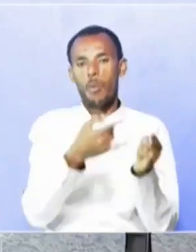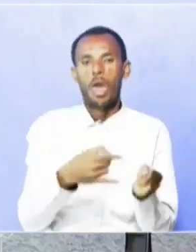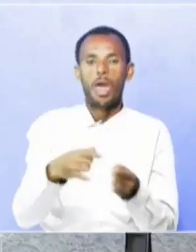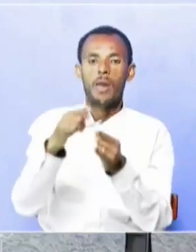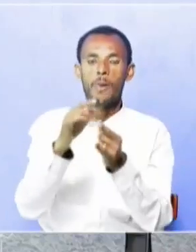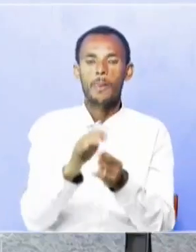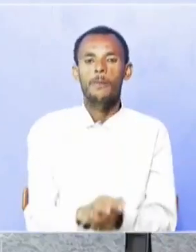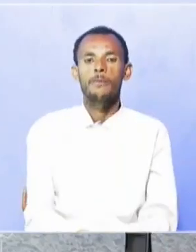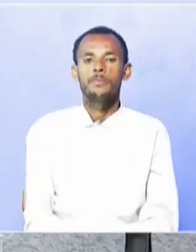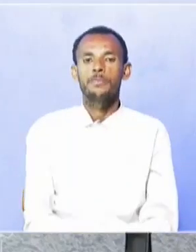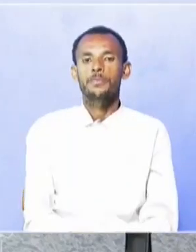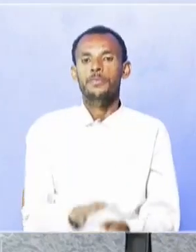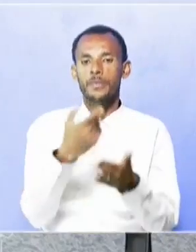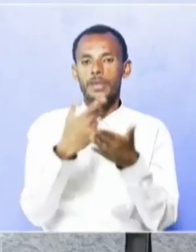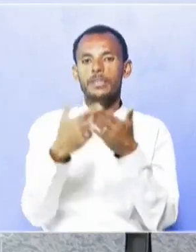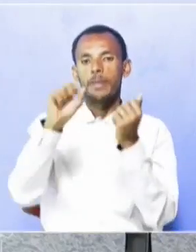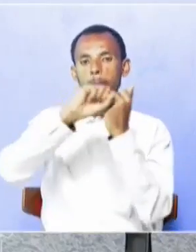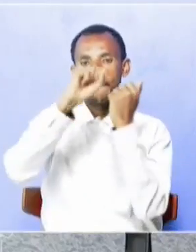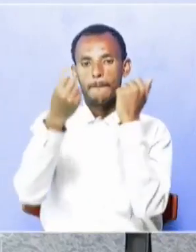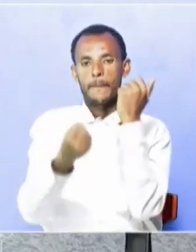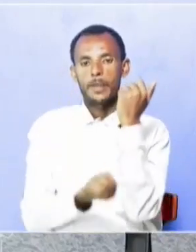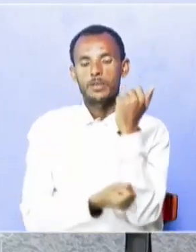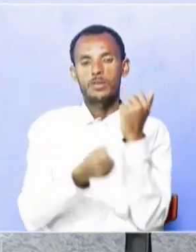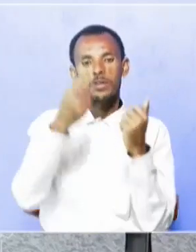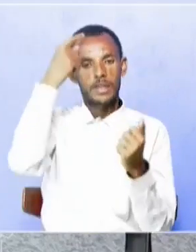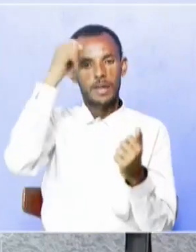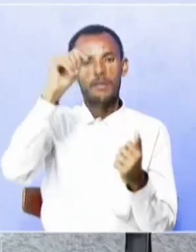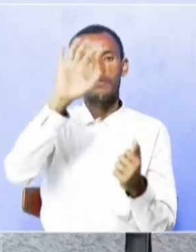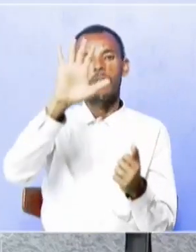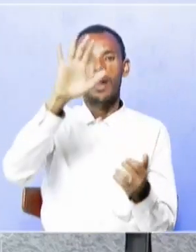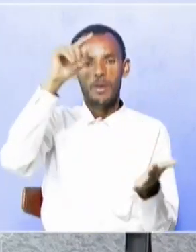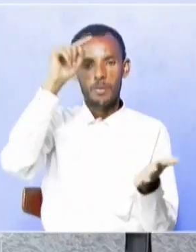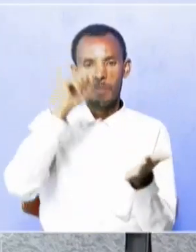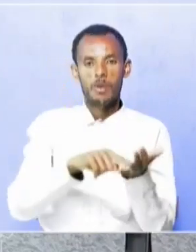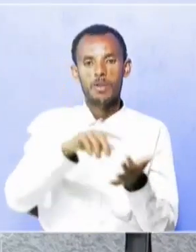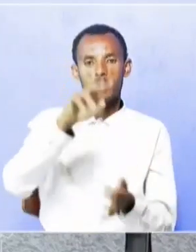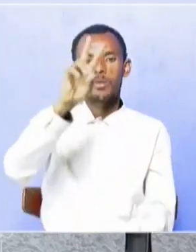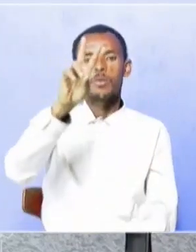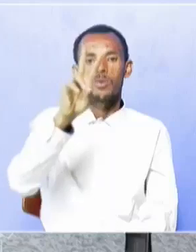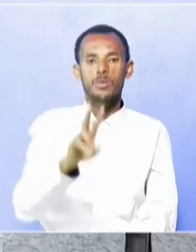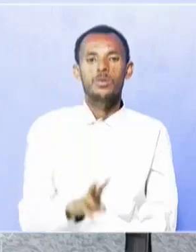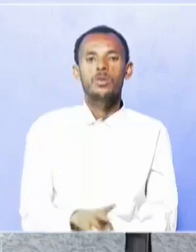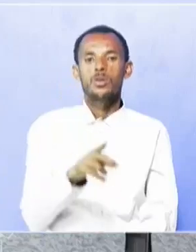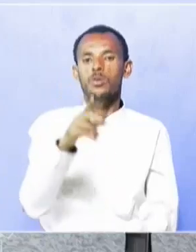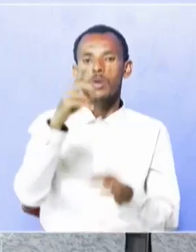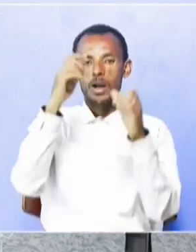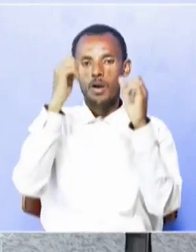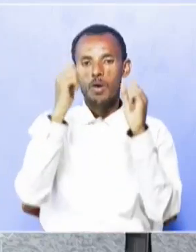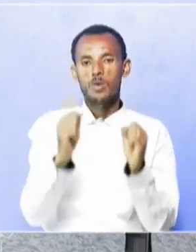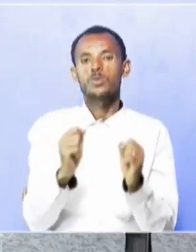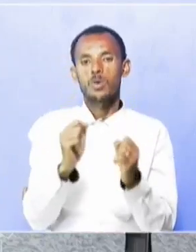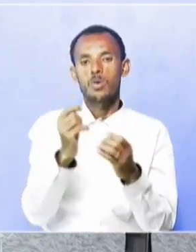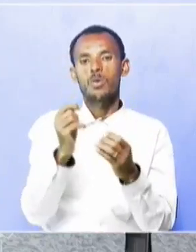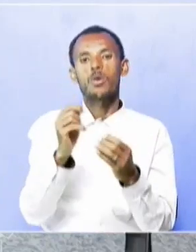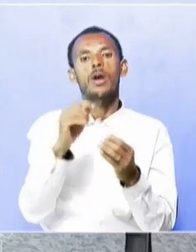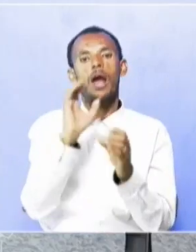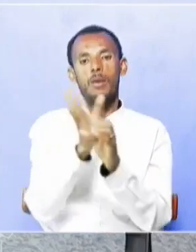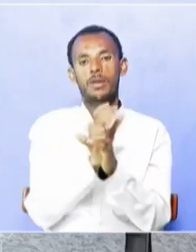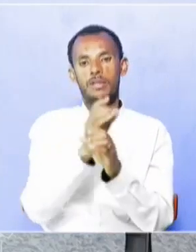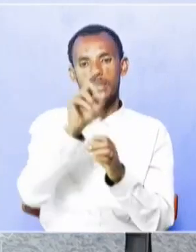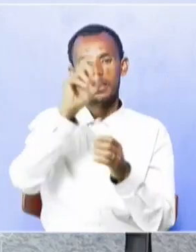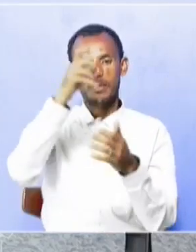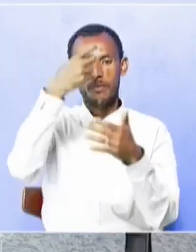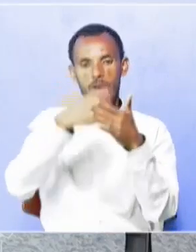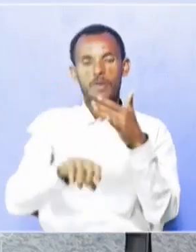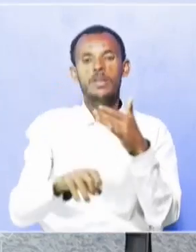Okay, this is based on the theorem 5.2, but you can also calculate this x value